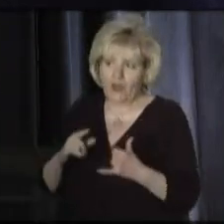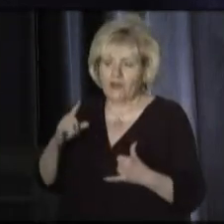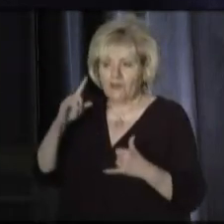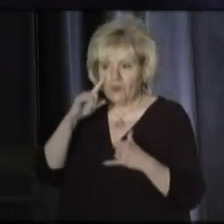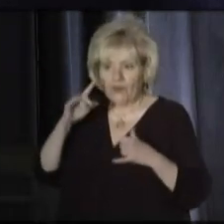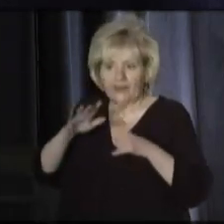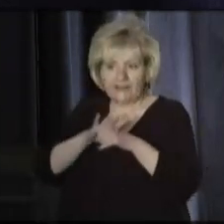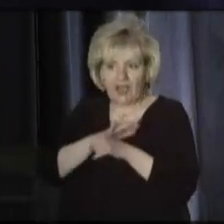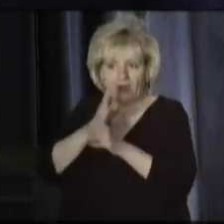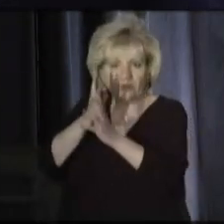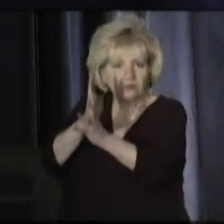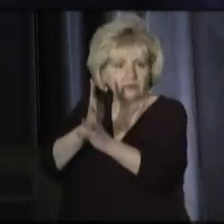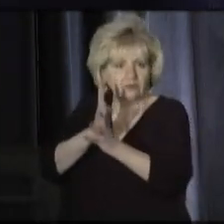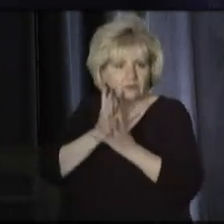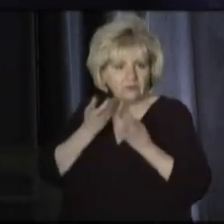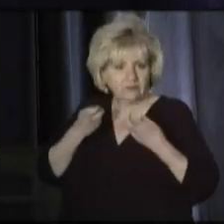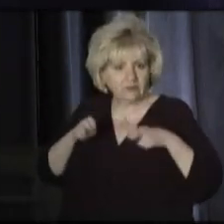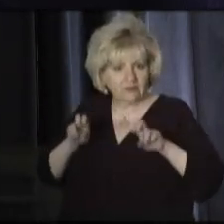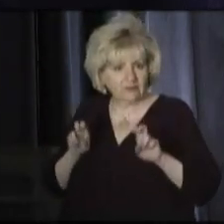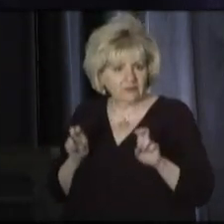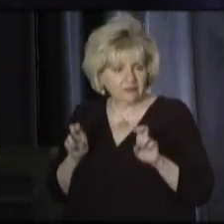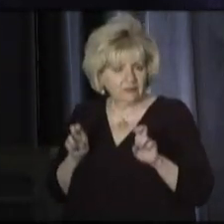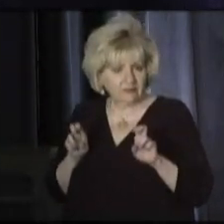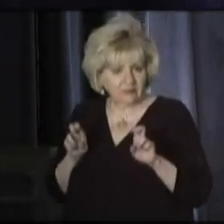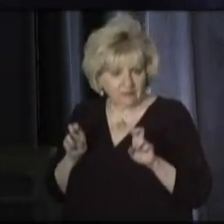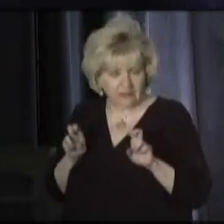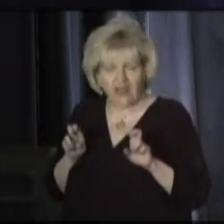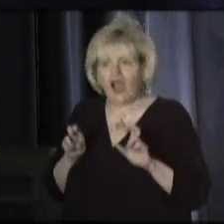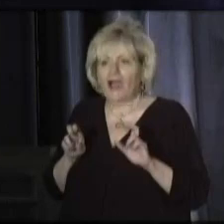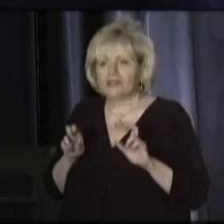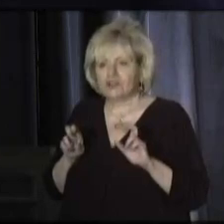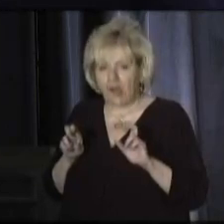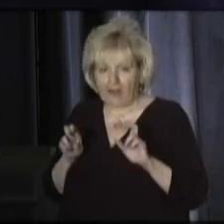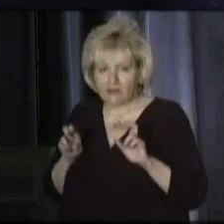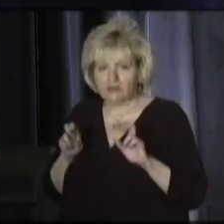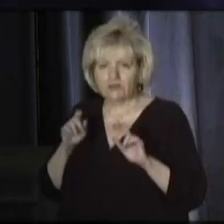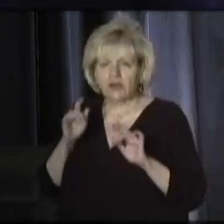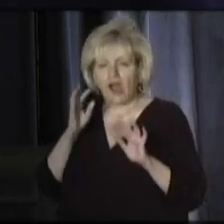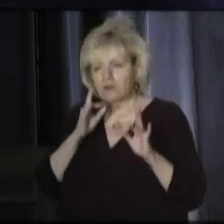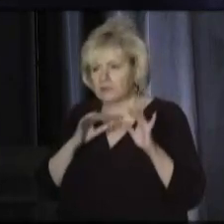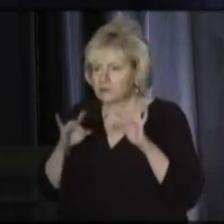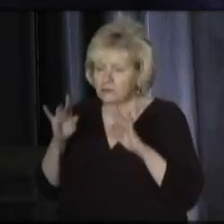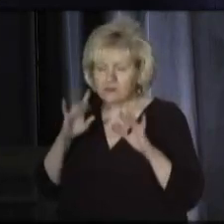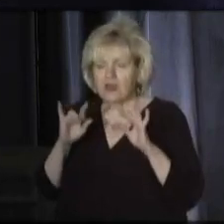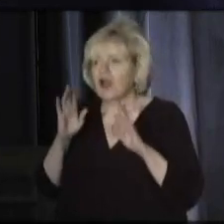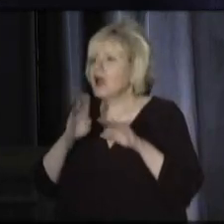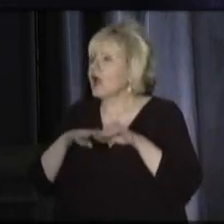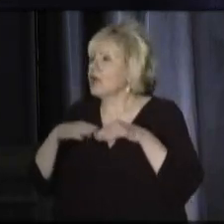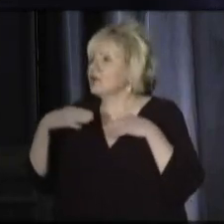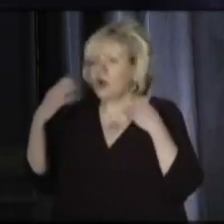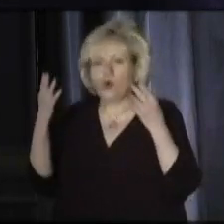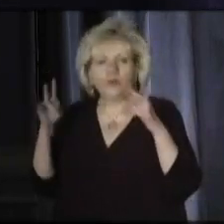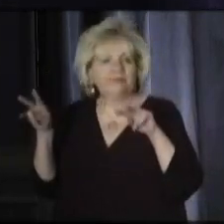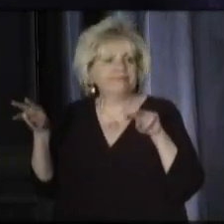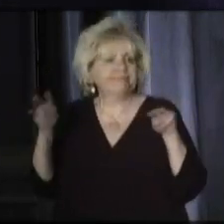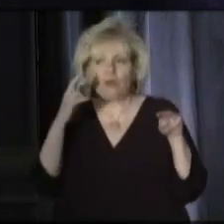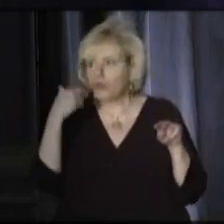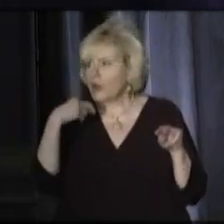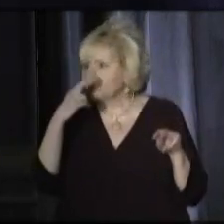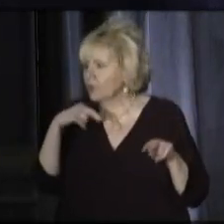own cartoonish marble eyes peeking over her bare shoulder, who, me, humbled face and slightly scrunched